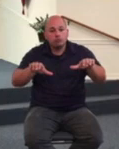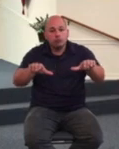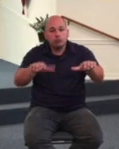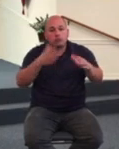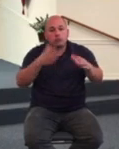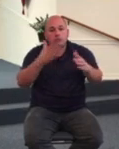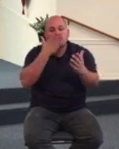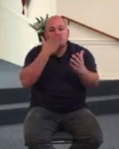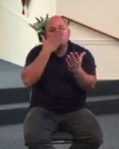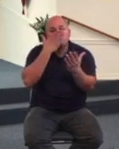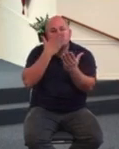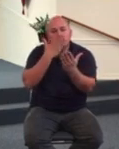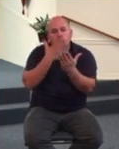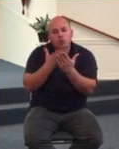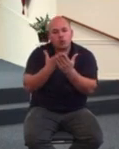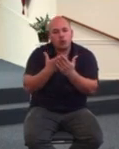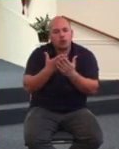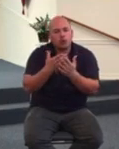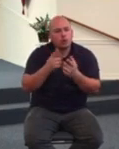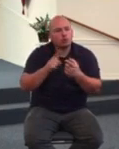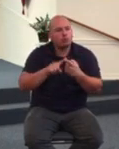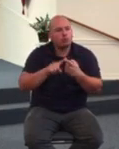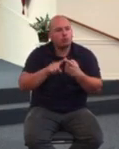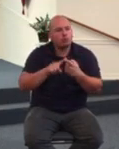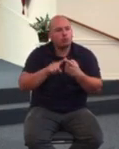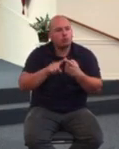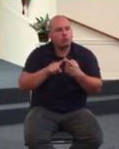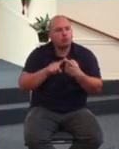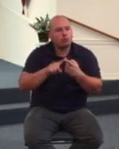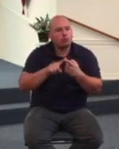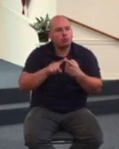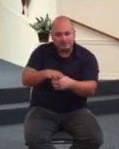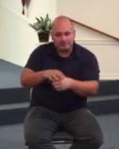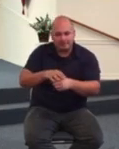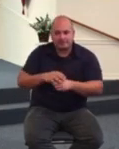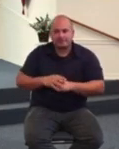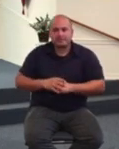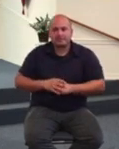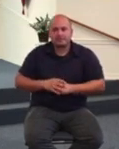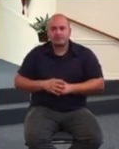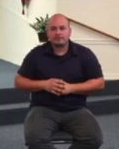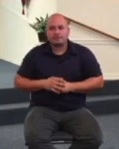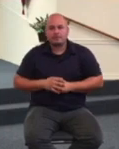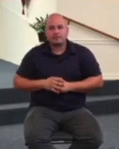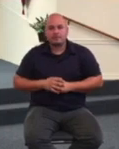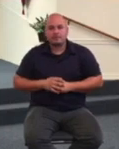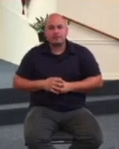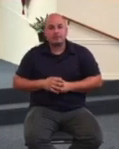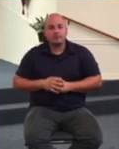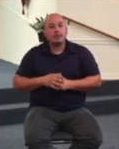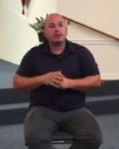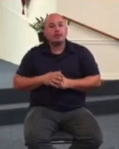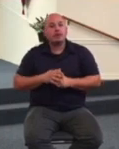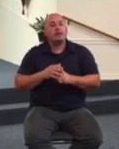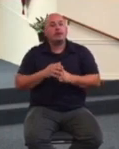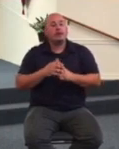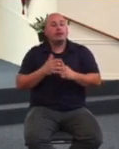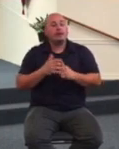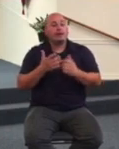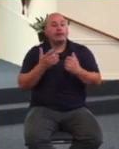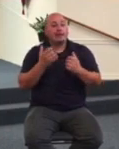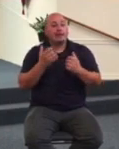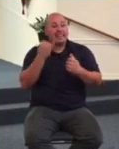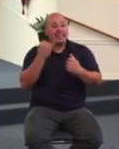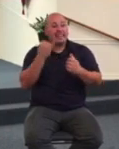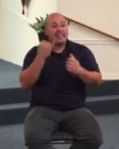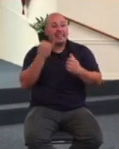those who curse you. Pray for those who mistreat you. If someone slaps you on one cheek, turn to